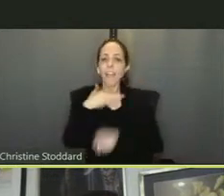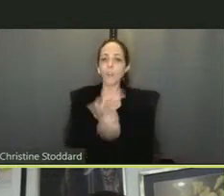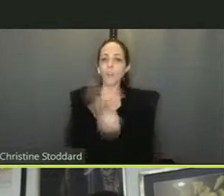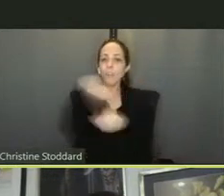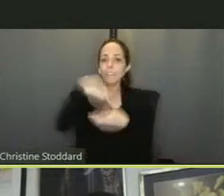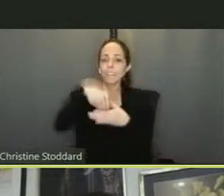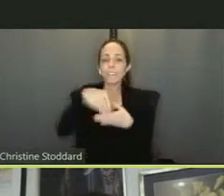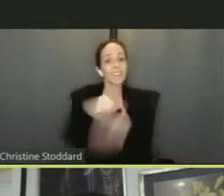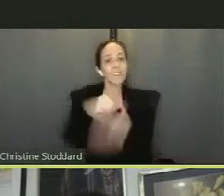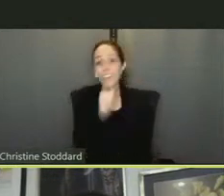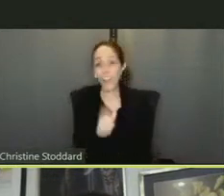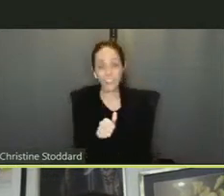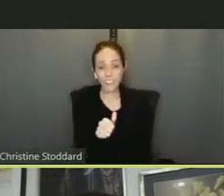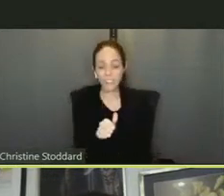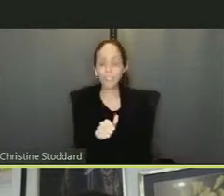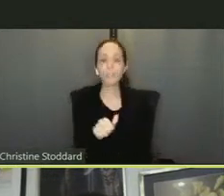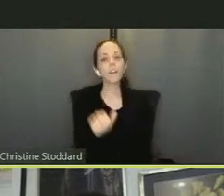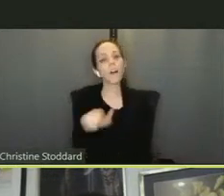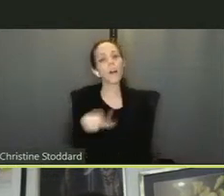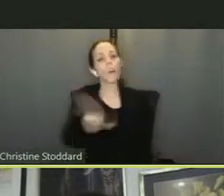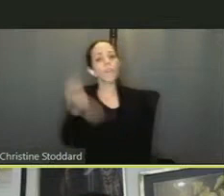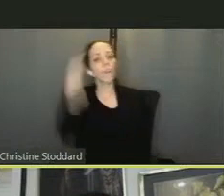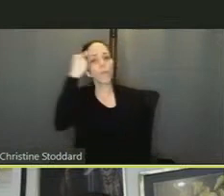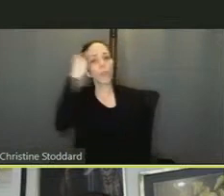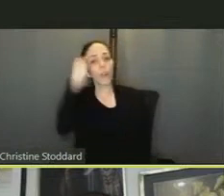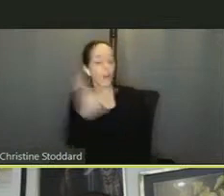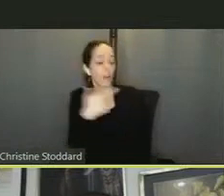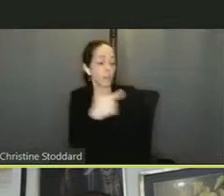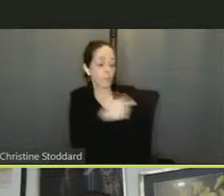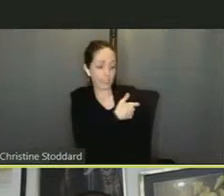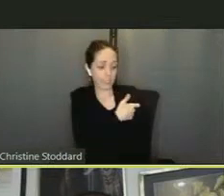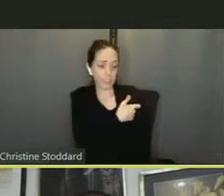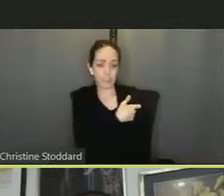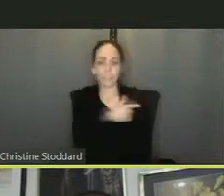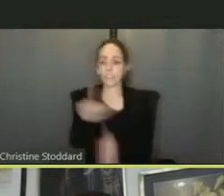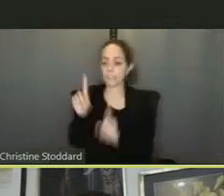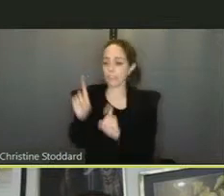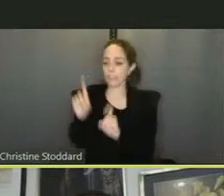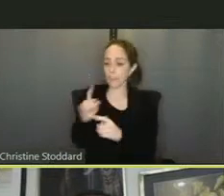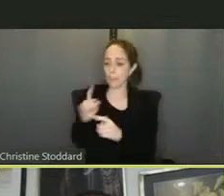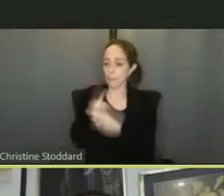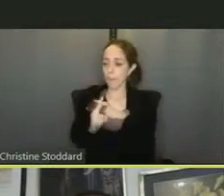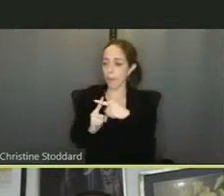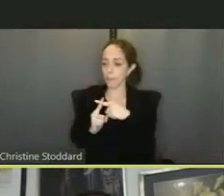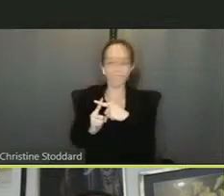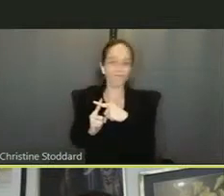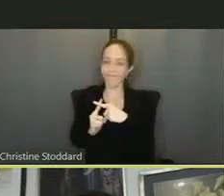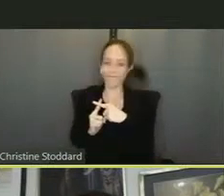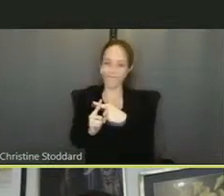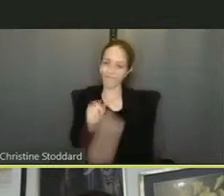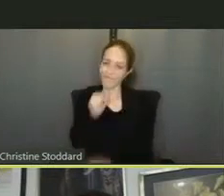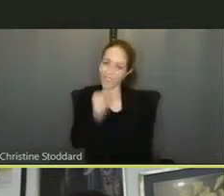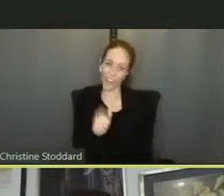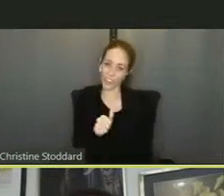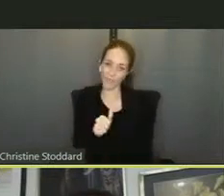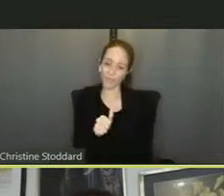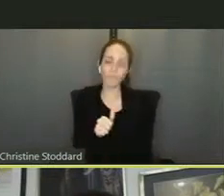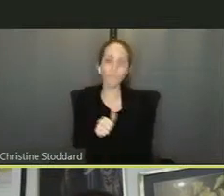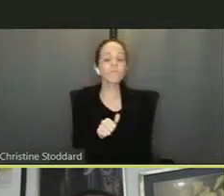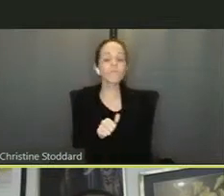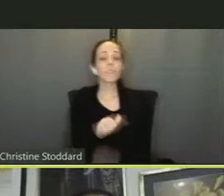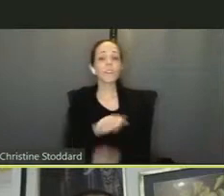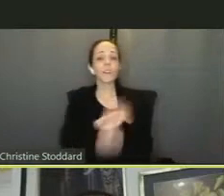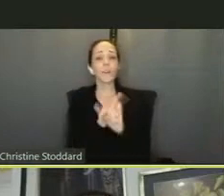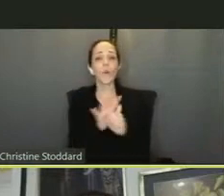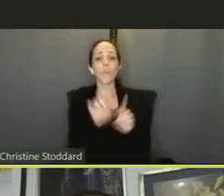COVID test within a week. You can't. It's the same thing. The tests themselves, when you get a swab up your nose,